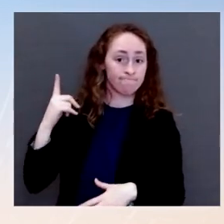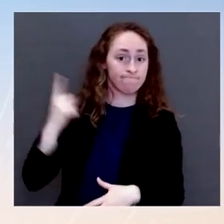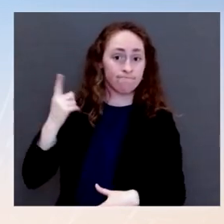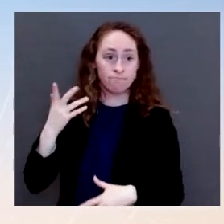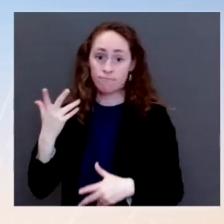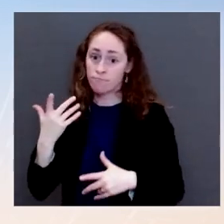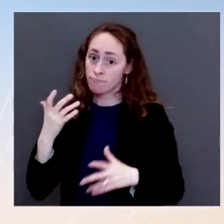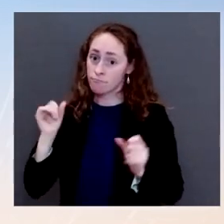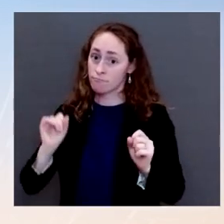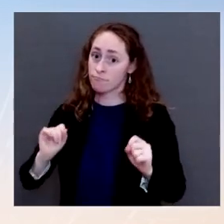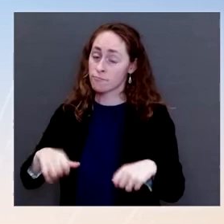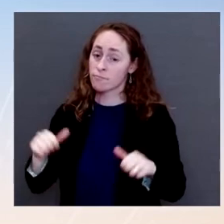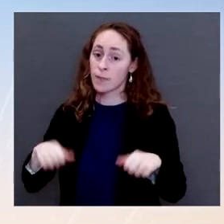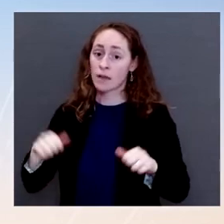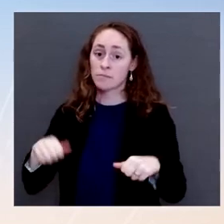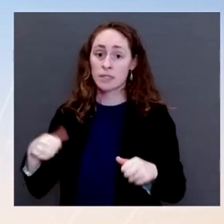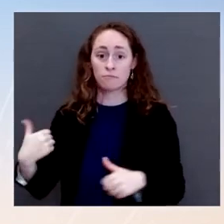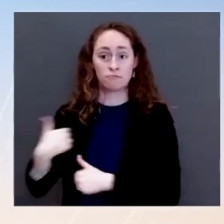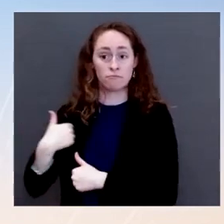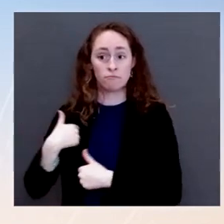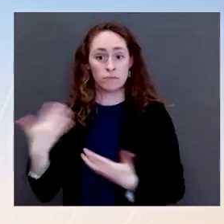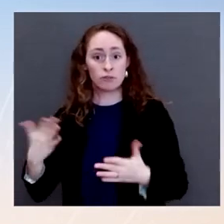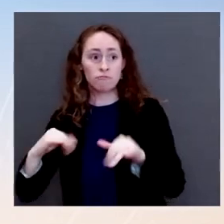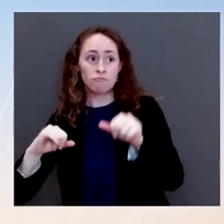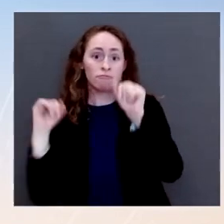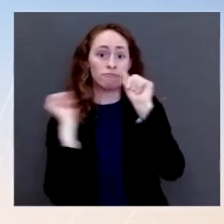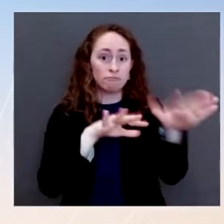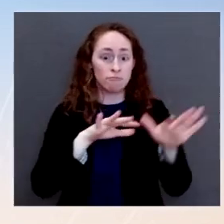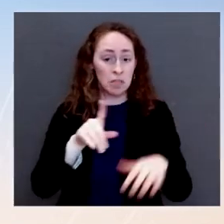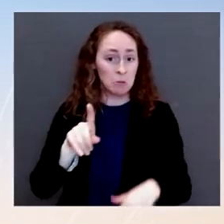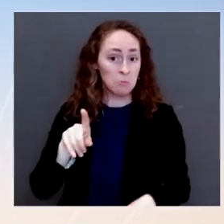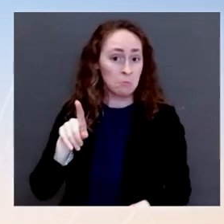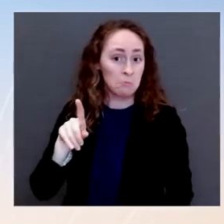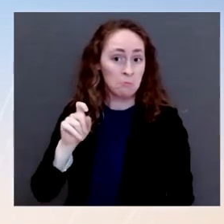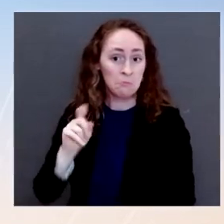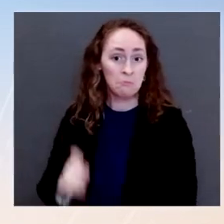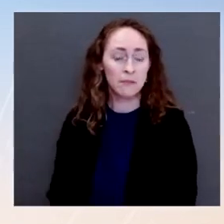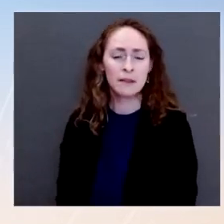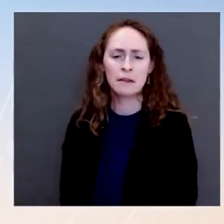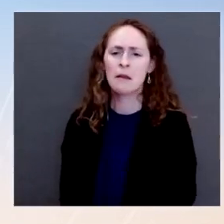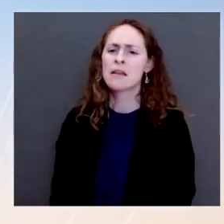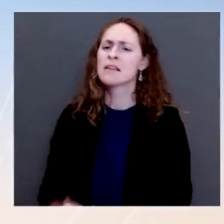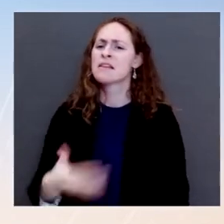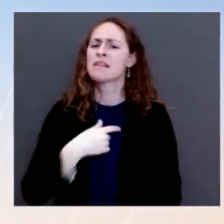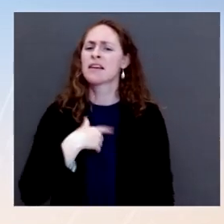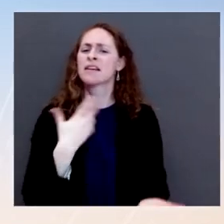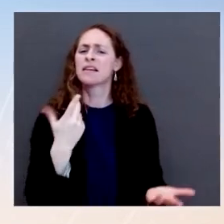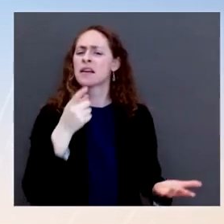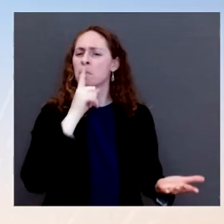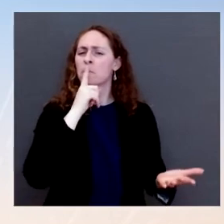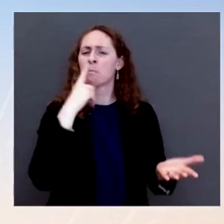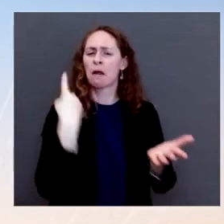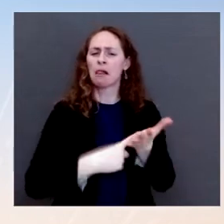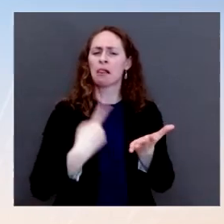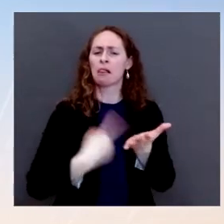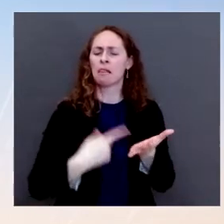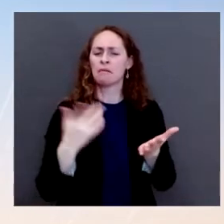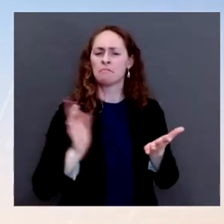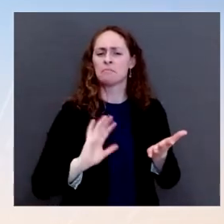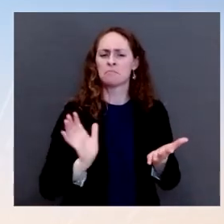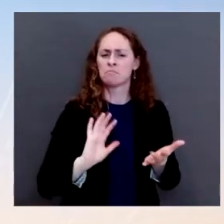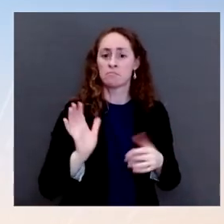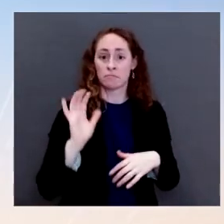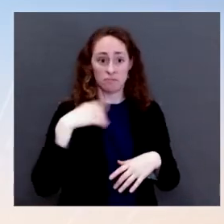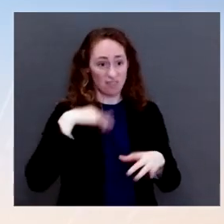not our first objective. I would note that in the past, if you look back at 2014, that one of the